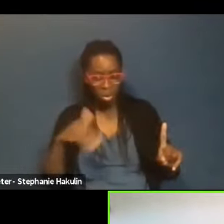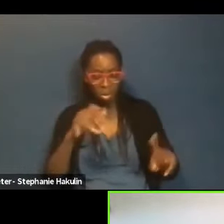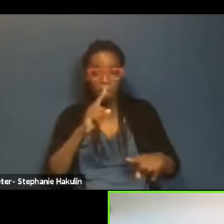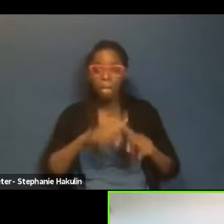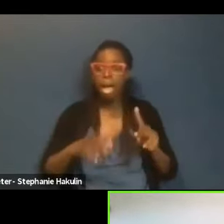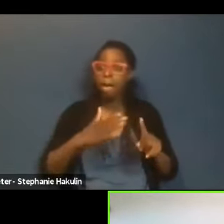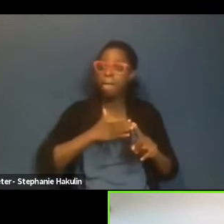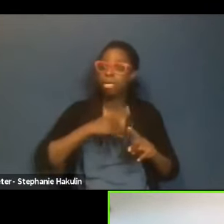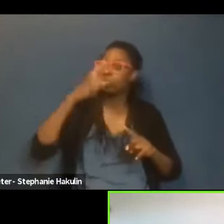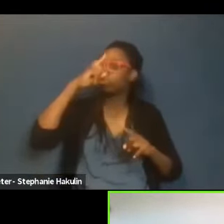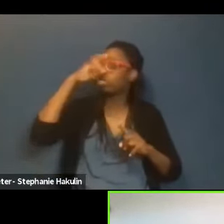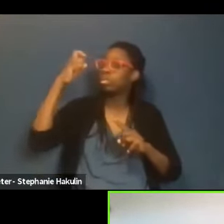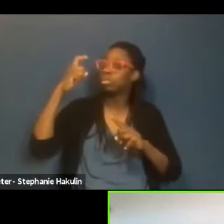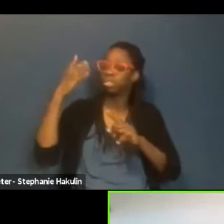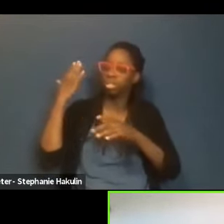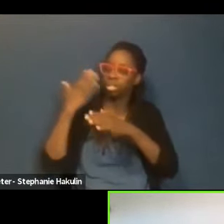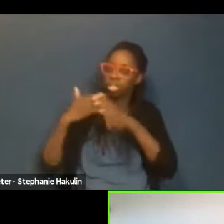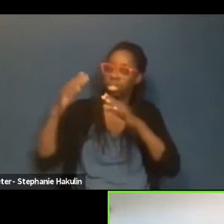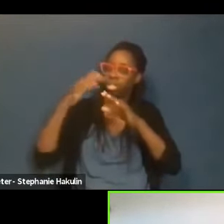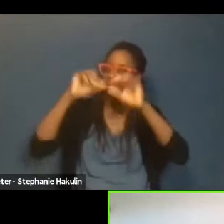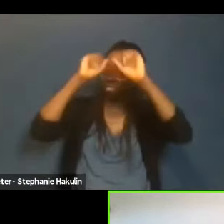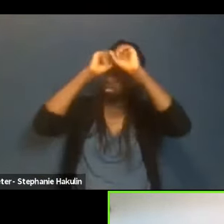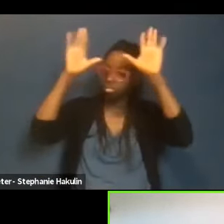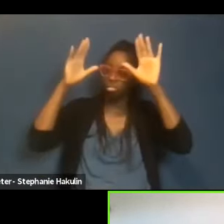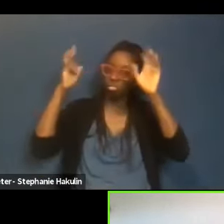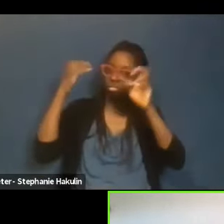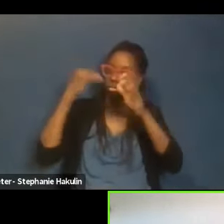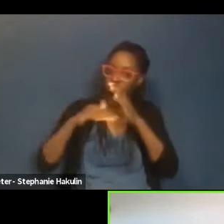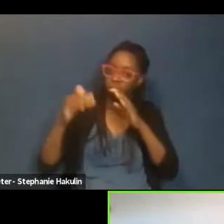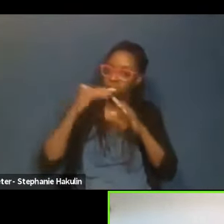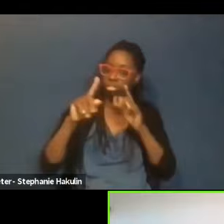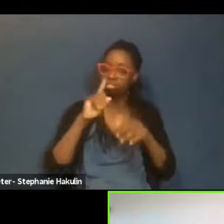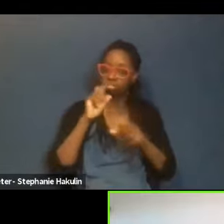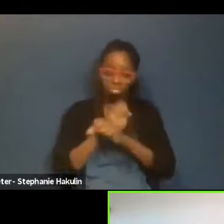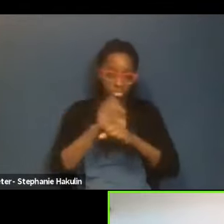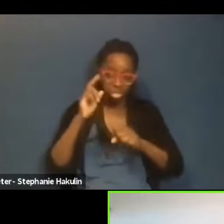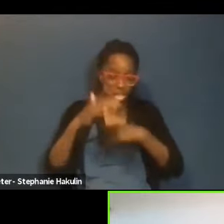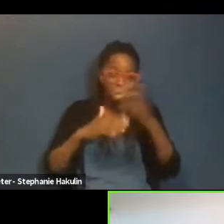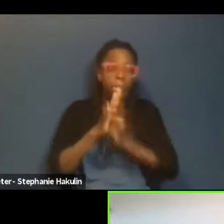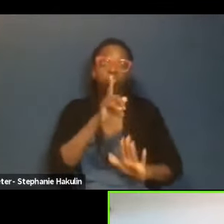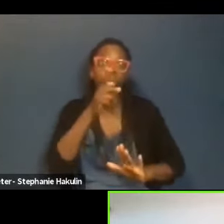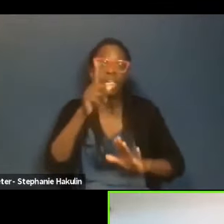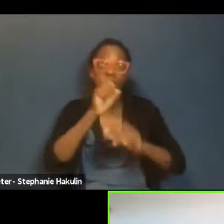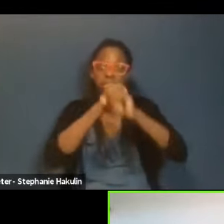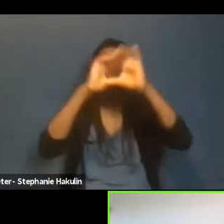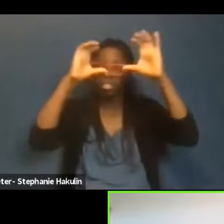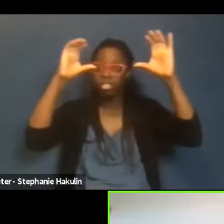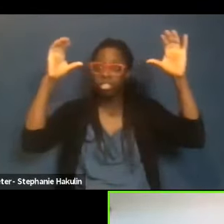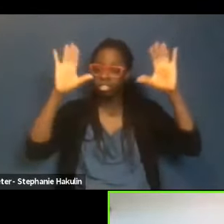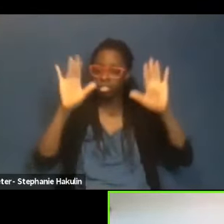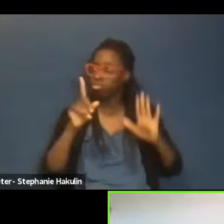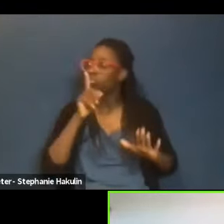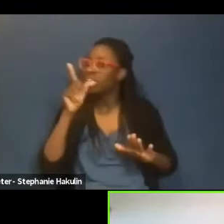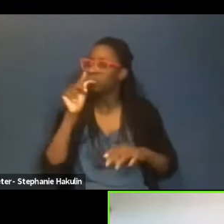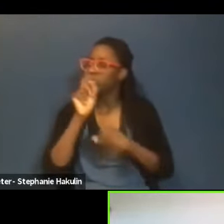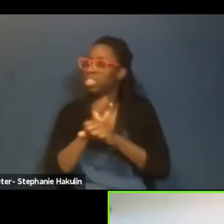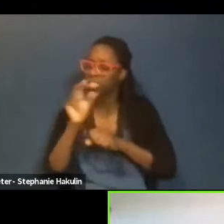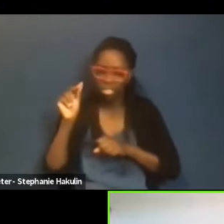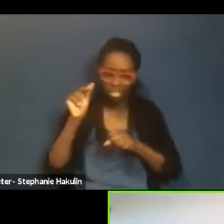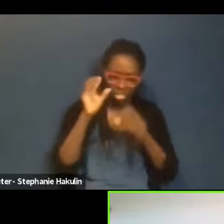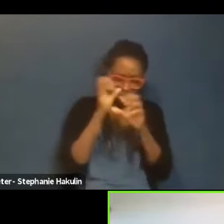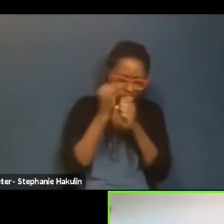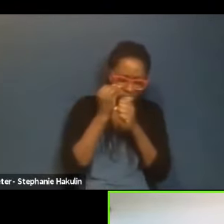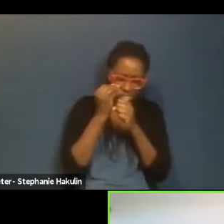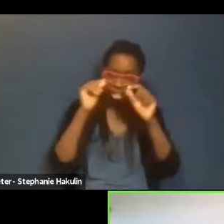You see the bags under my eyes and hand me concealer to disguise it. You expect a prize for having one black